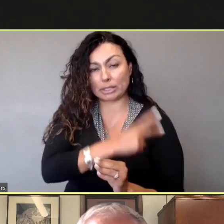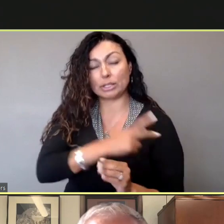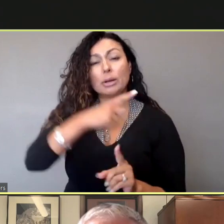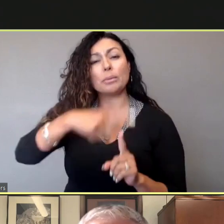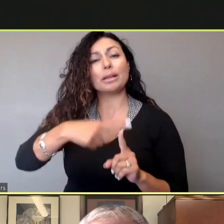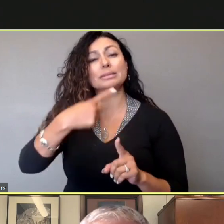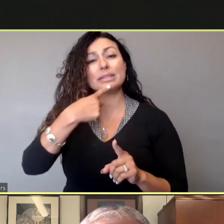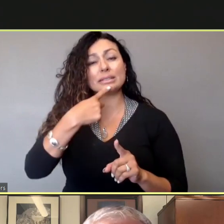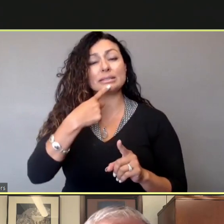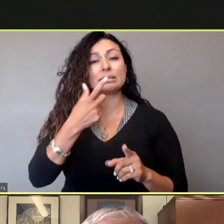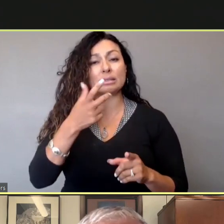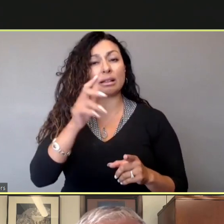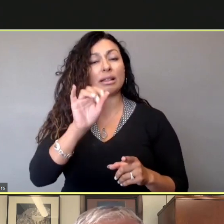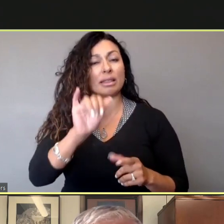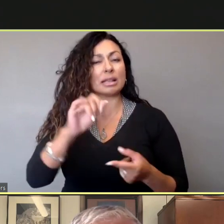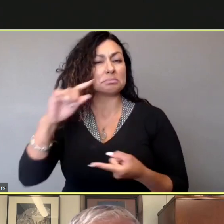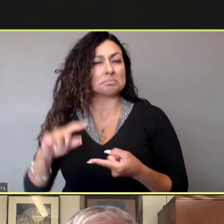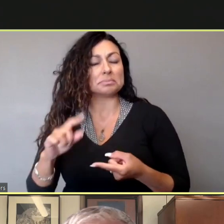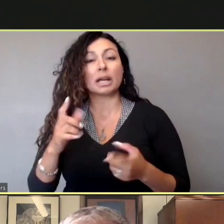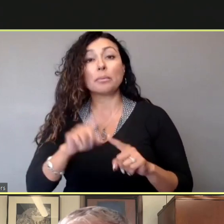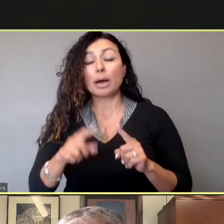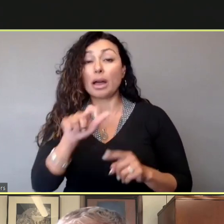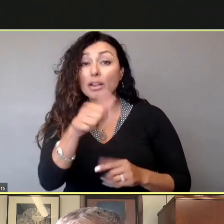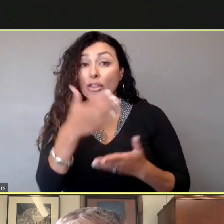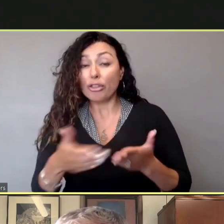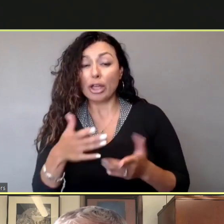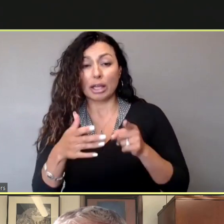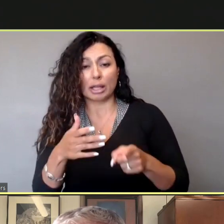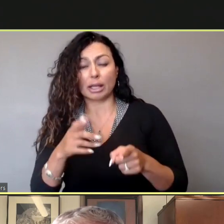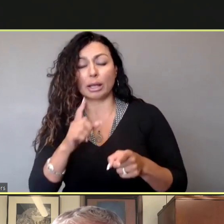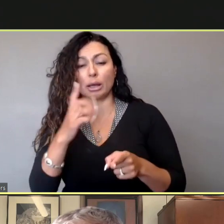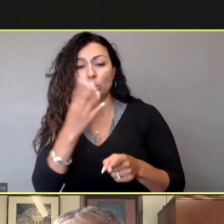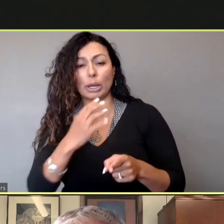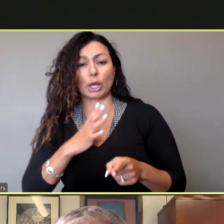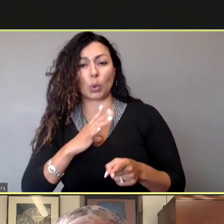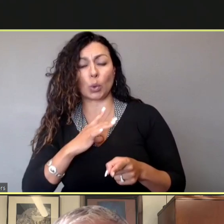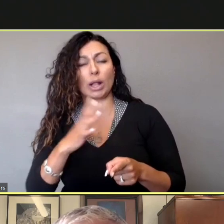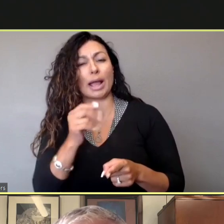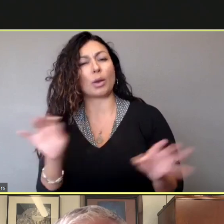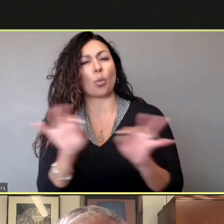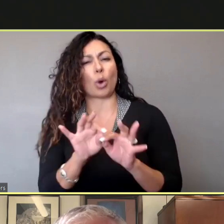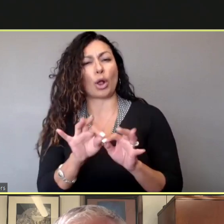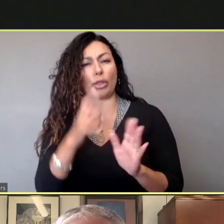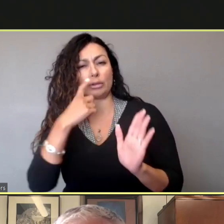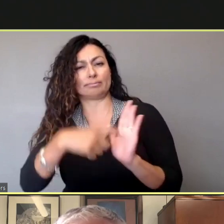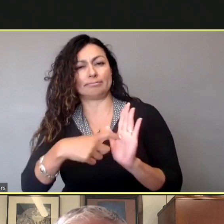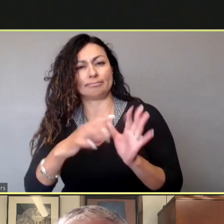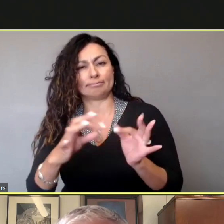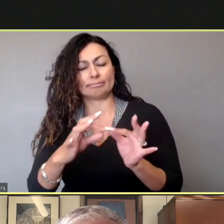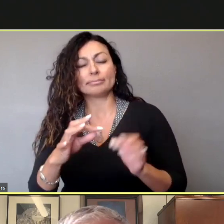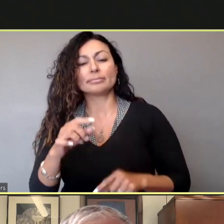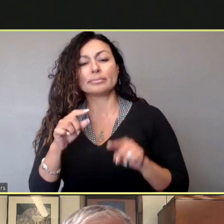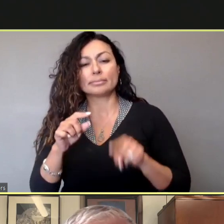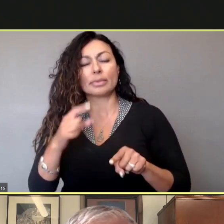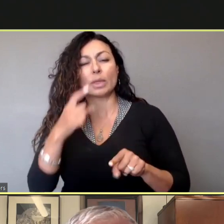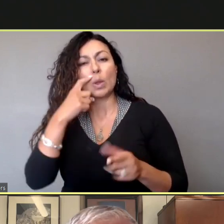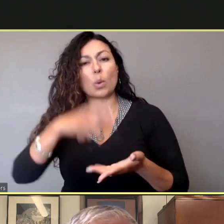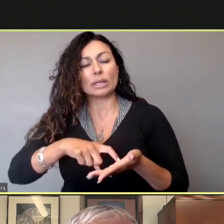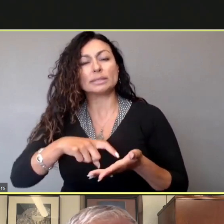us that's coming down. But there's another thing here that's pretty cool and that worth noting, and that is you can see that